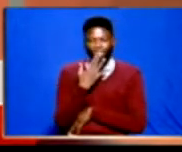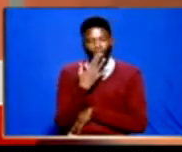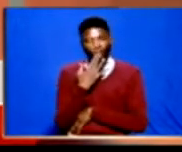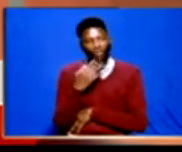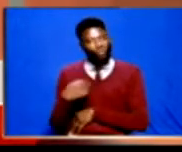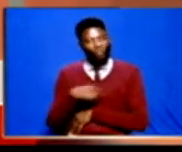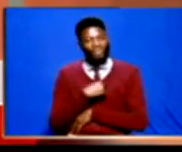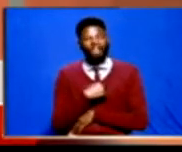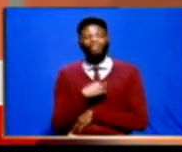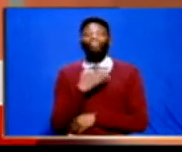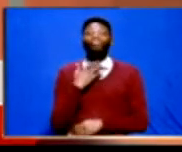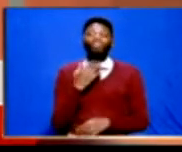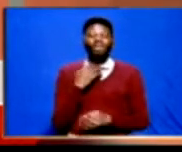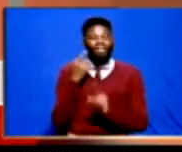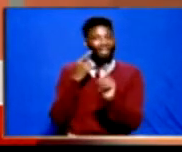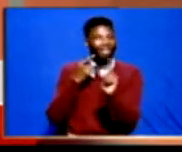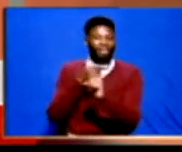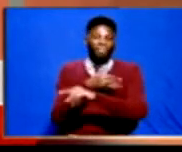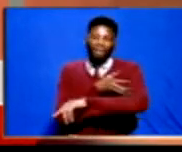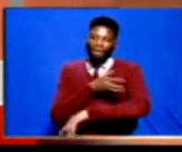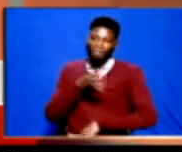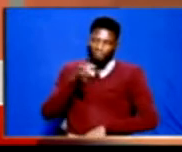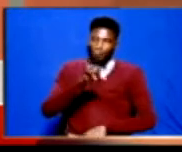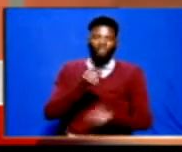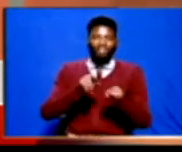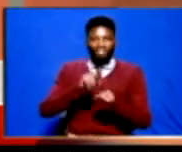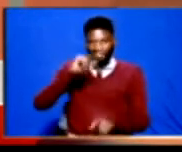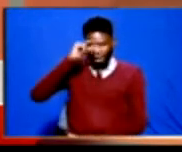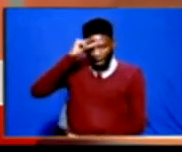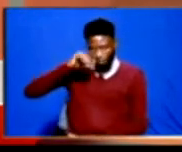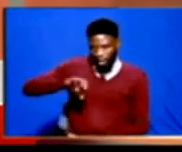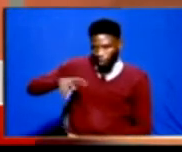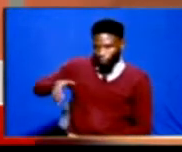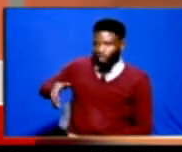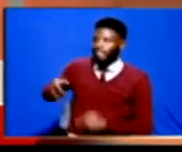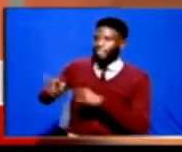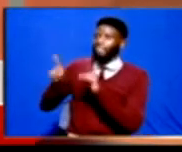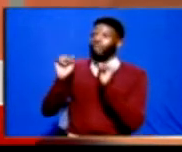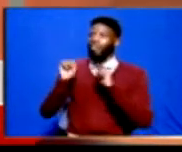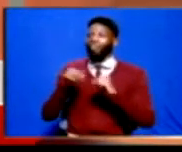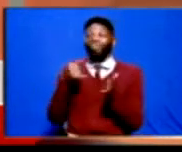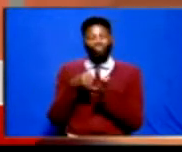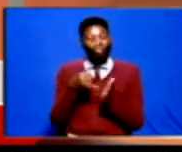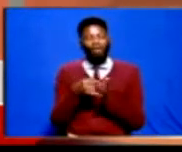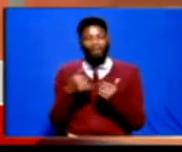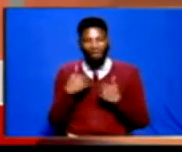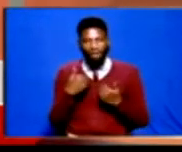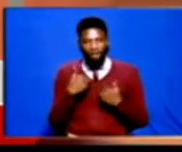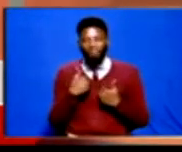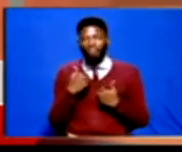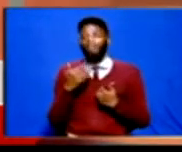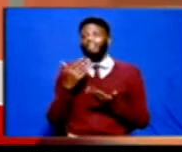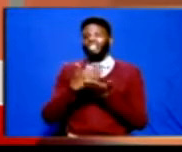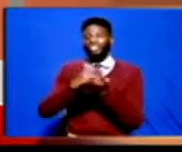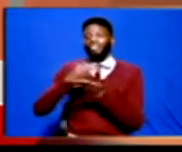at empowering also the devolved units so that they have a share or a stake in the mining activity and the